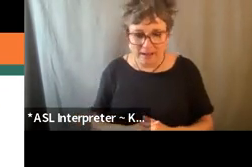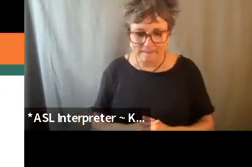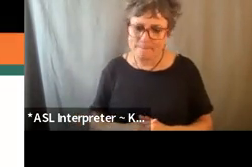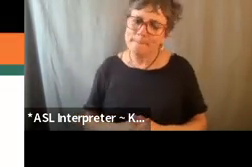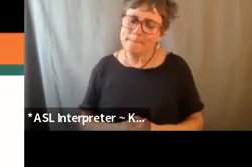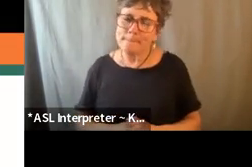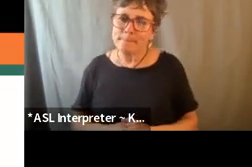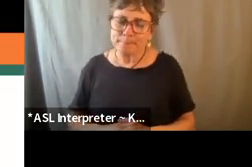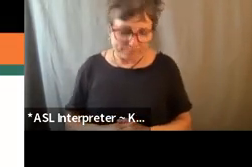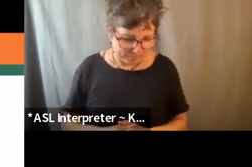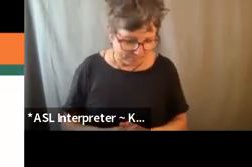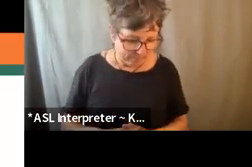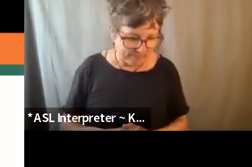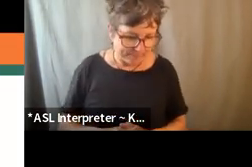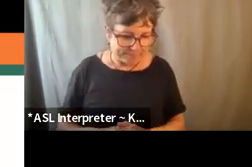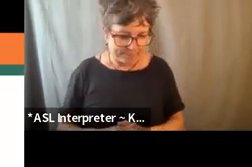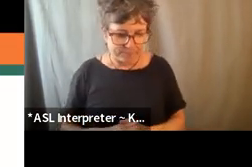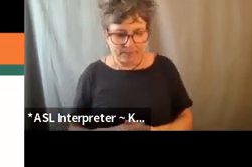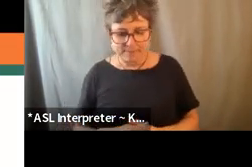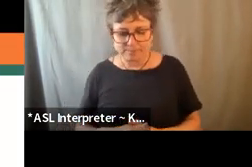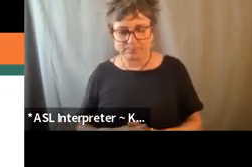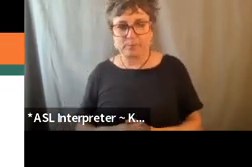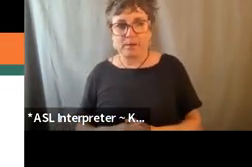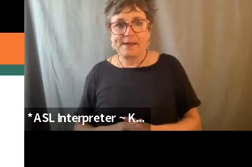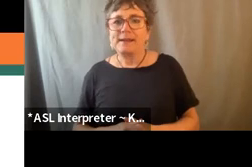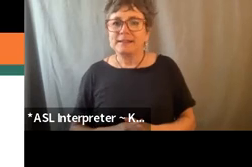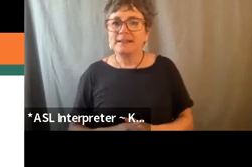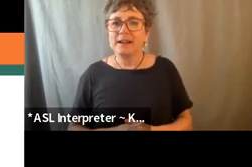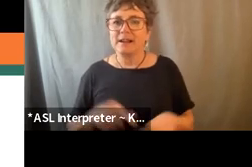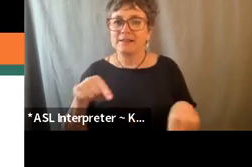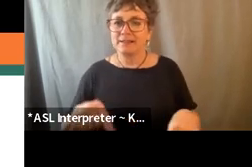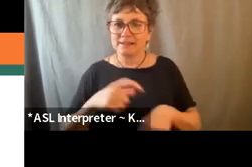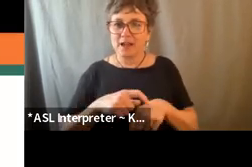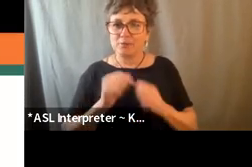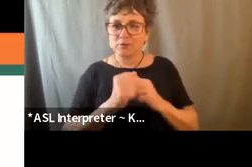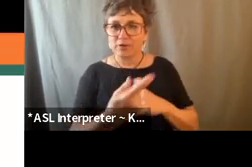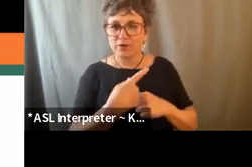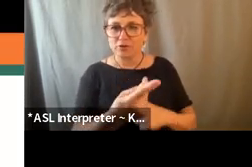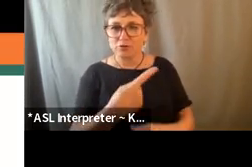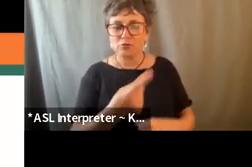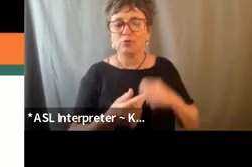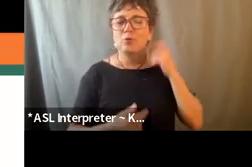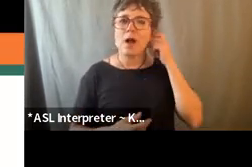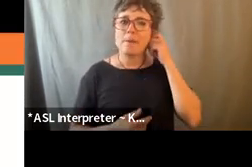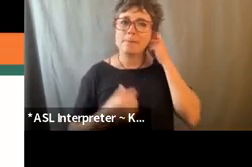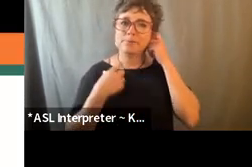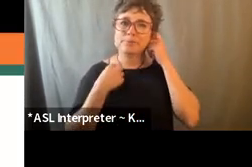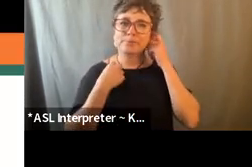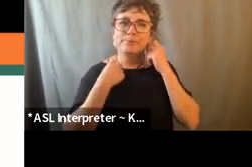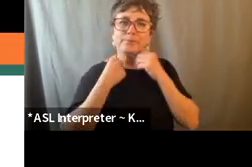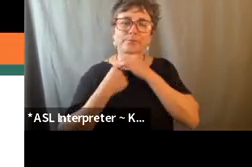Yeah, I mean, throughout the whole, you know, Q&A, I kind of, you know, in general, I have a